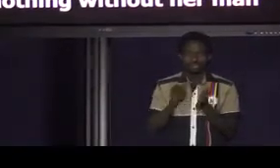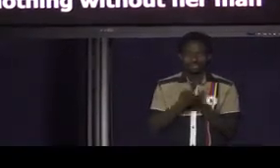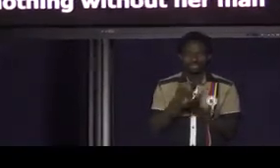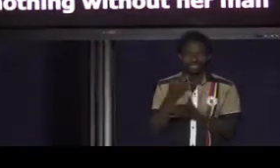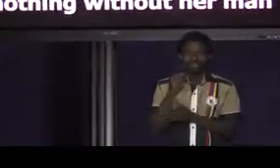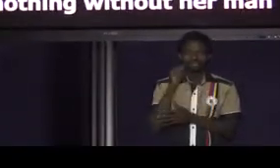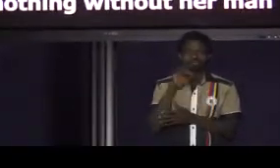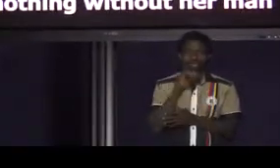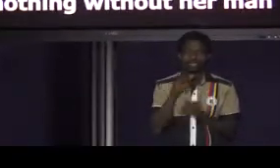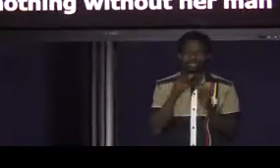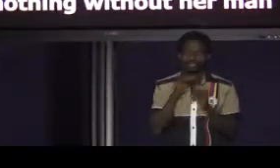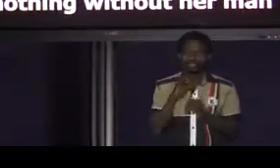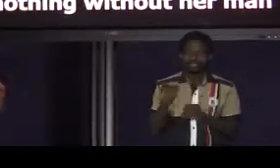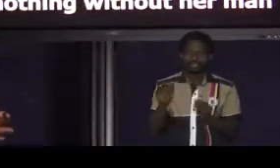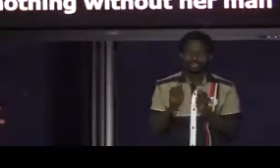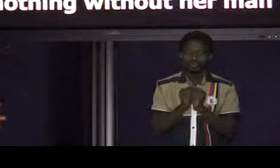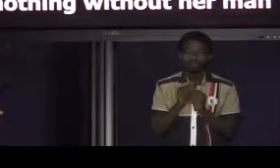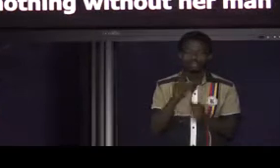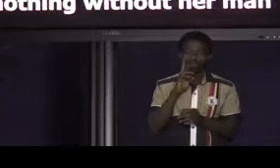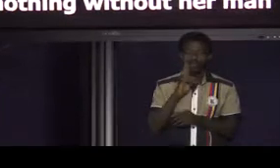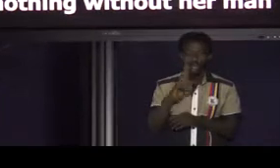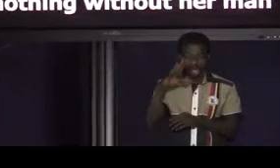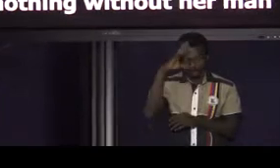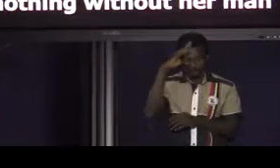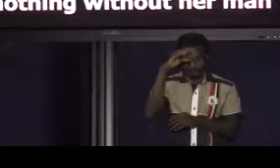is nothing without a man.